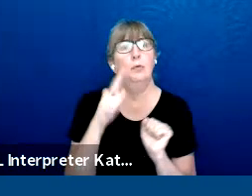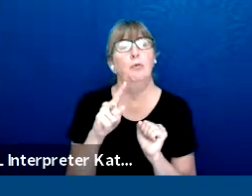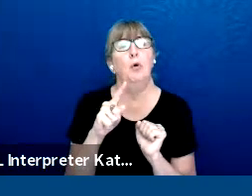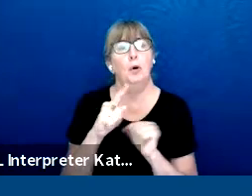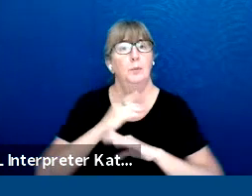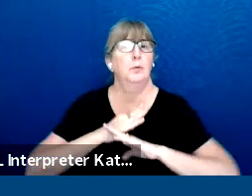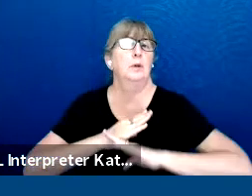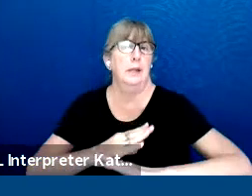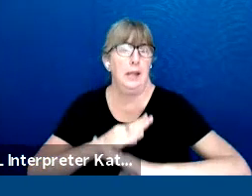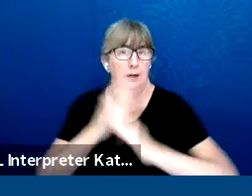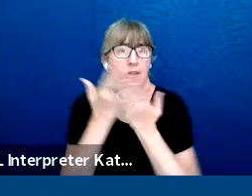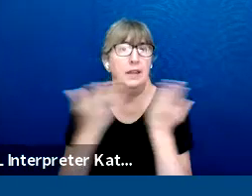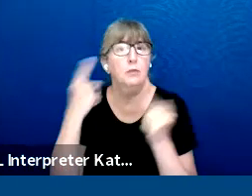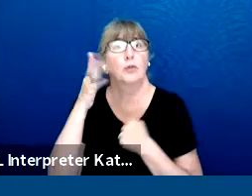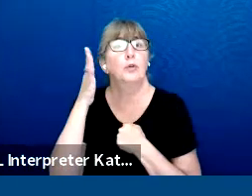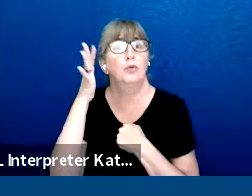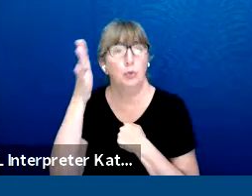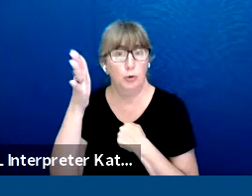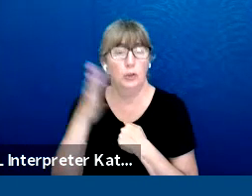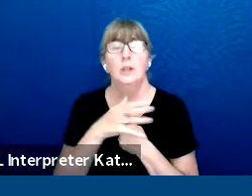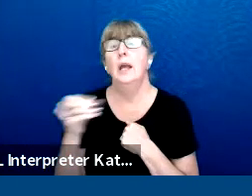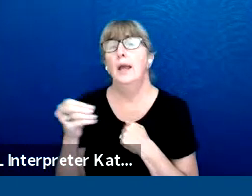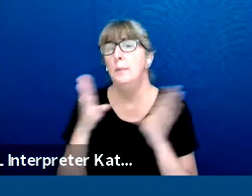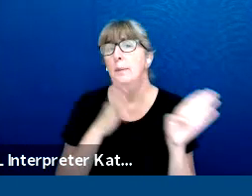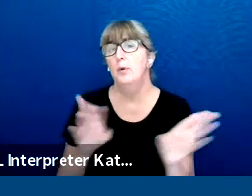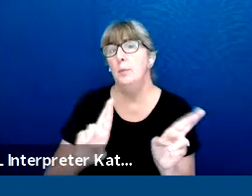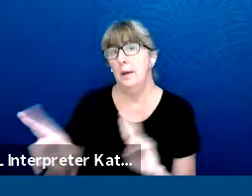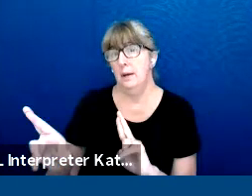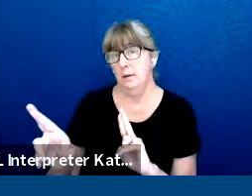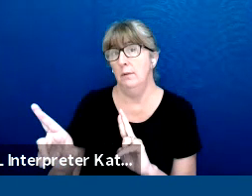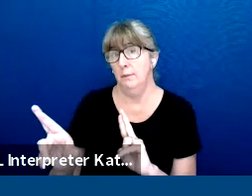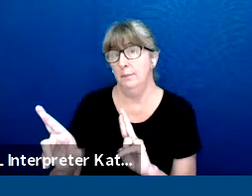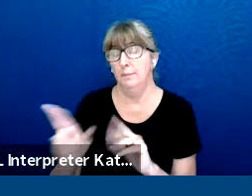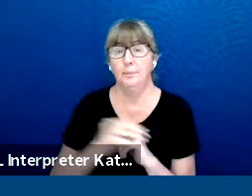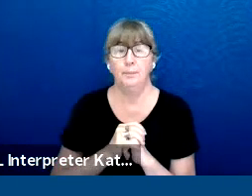secure things in the future and to be prepared and resilient.